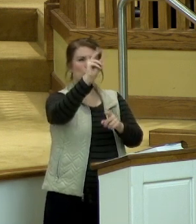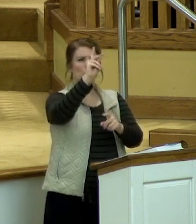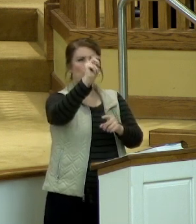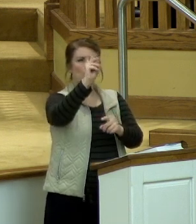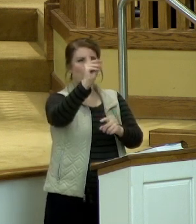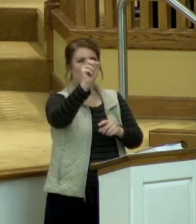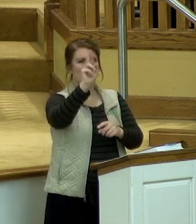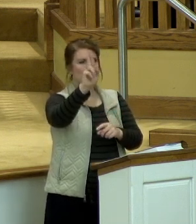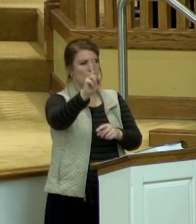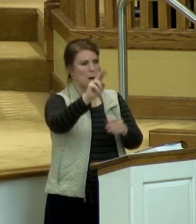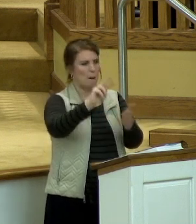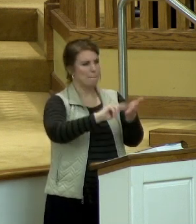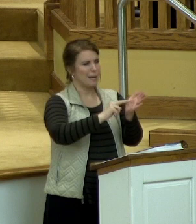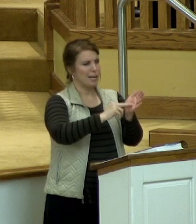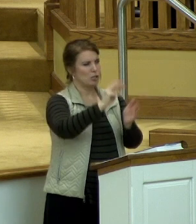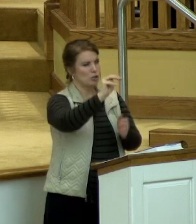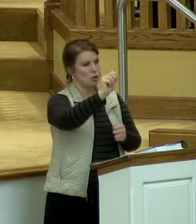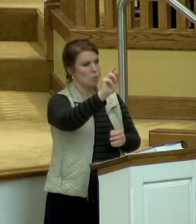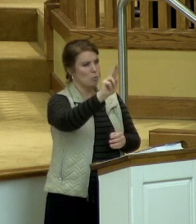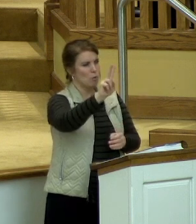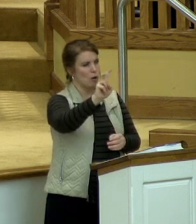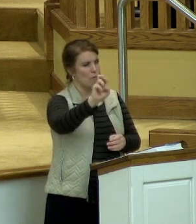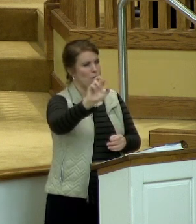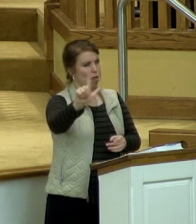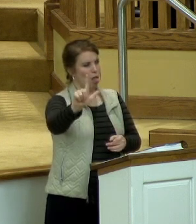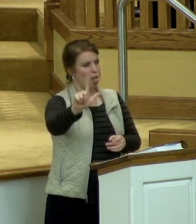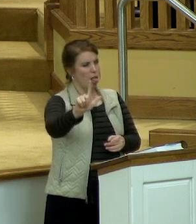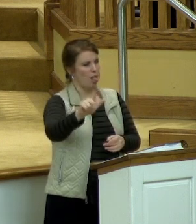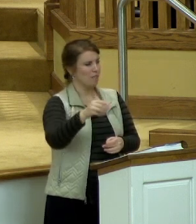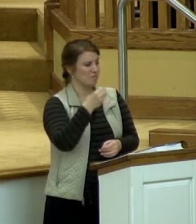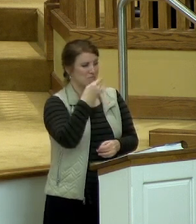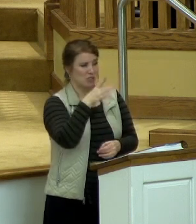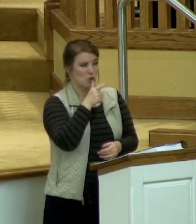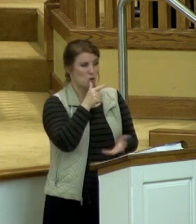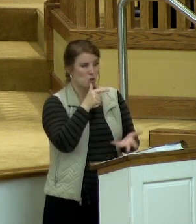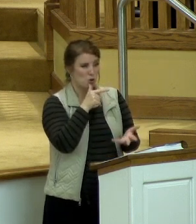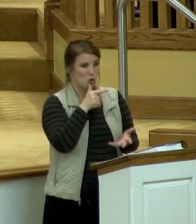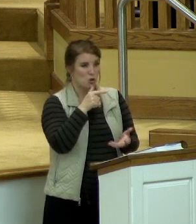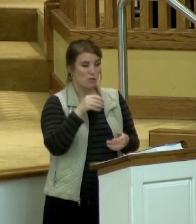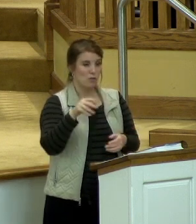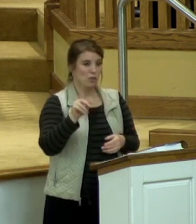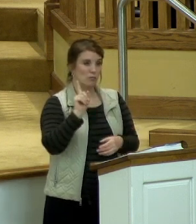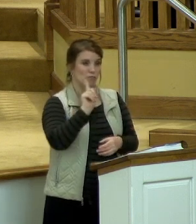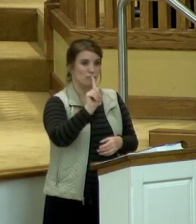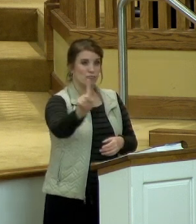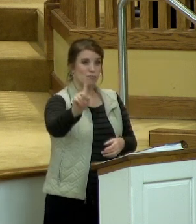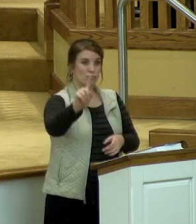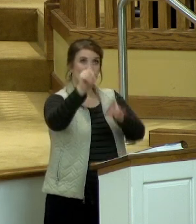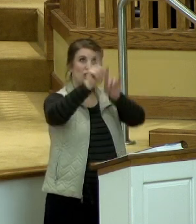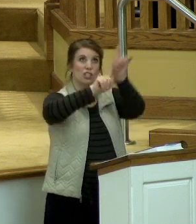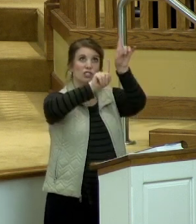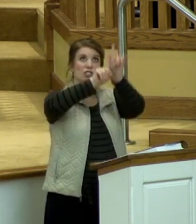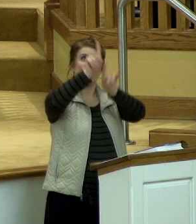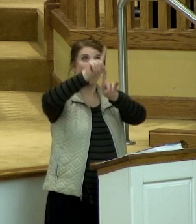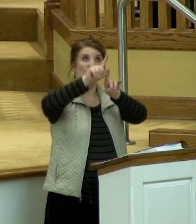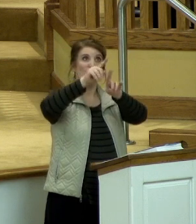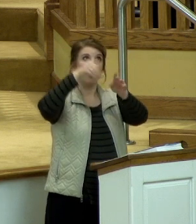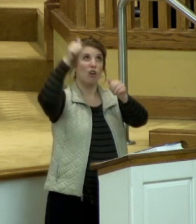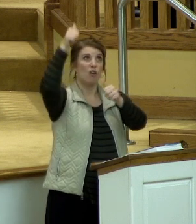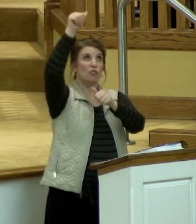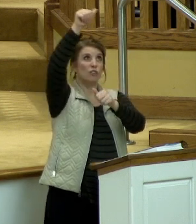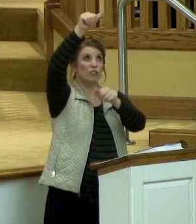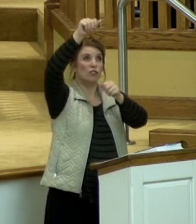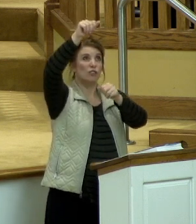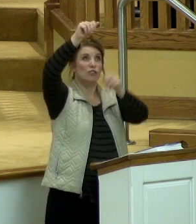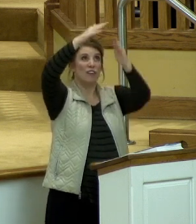marveling. It means to marvel at something, okay? I don't care who you are. If you walked out tonight and a star was above your house and you walked out your front door